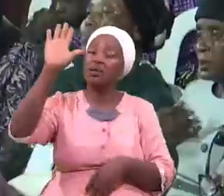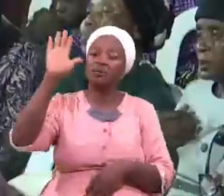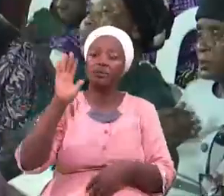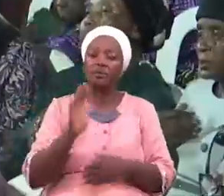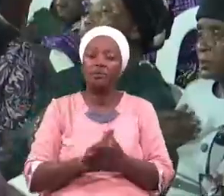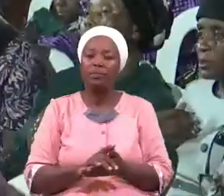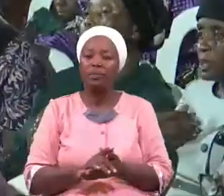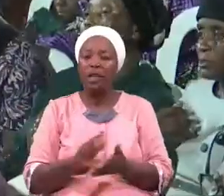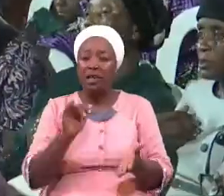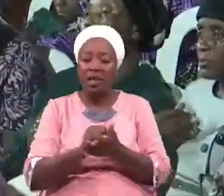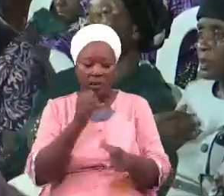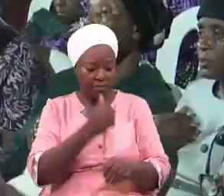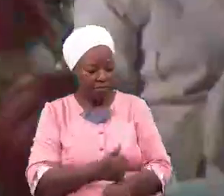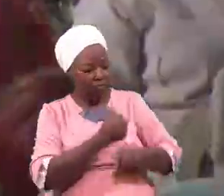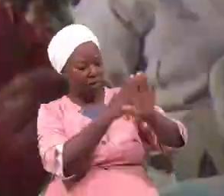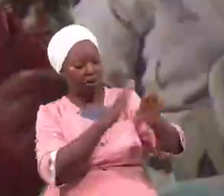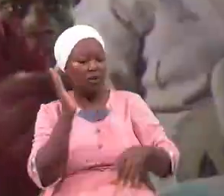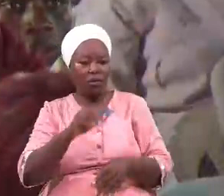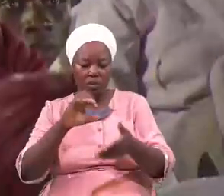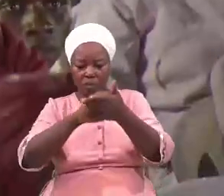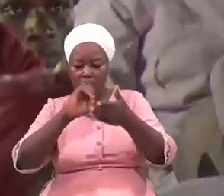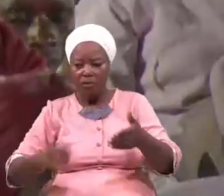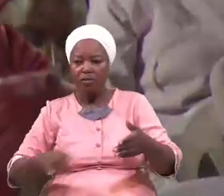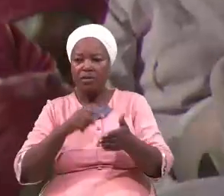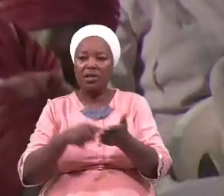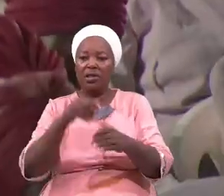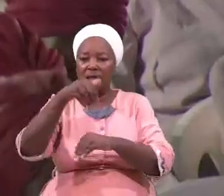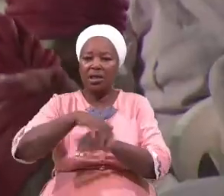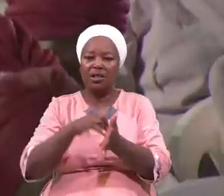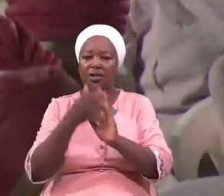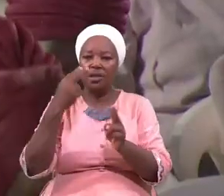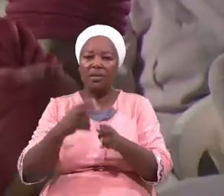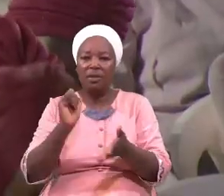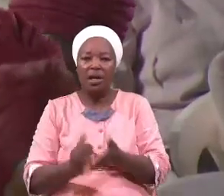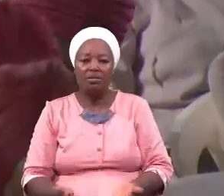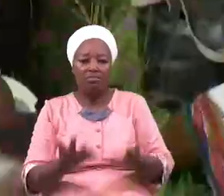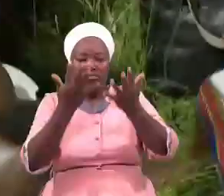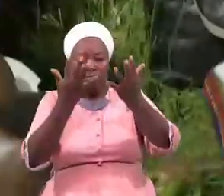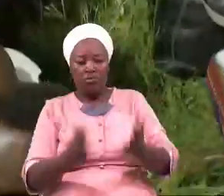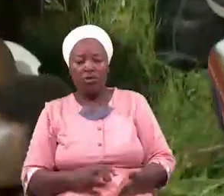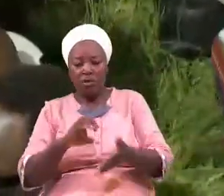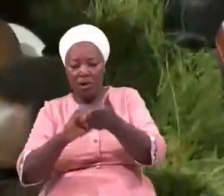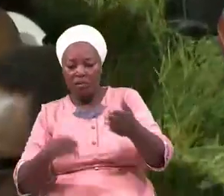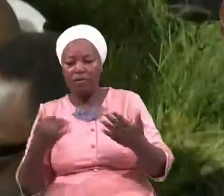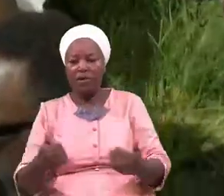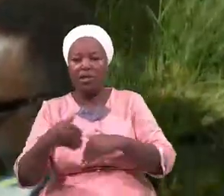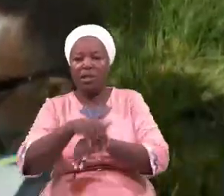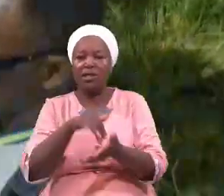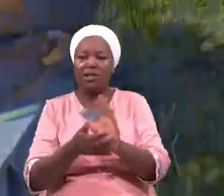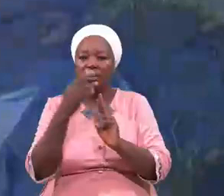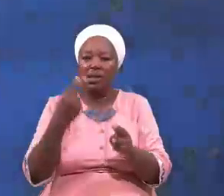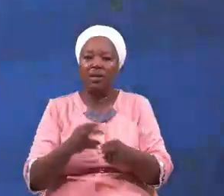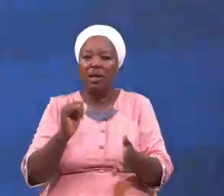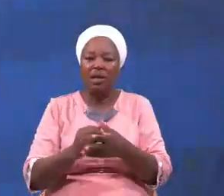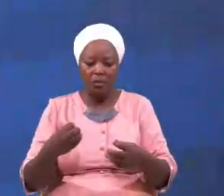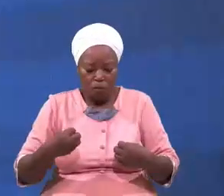That mountain will move tonight. That load will be removed tonight. That